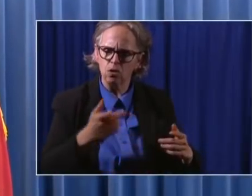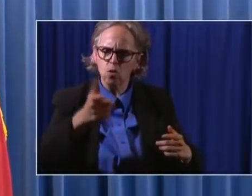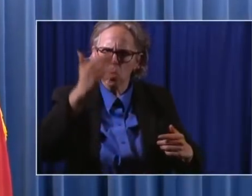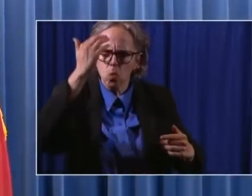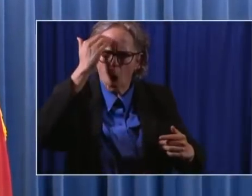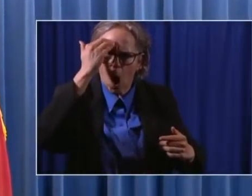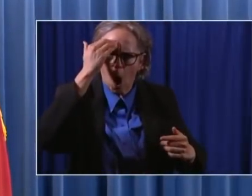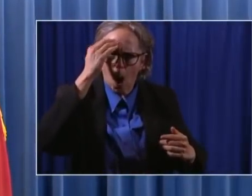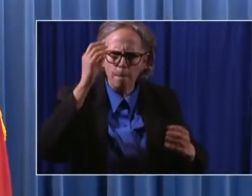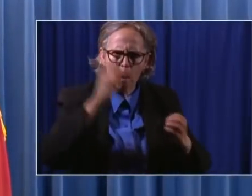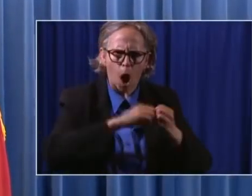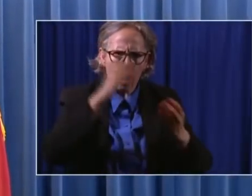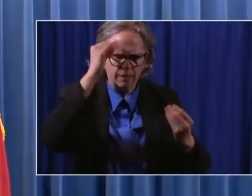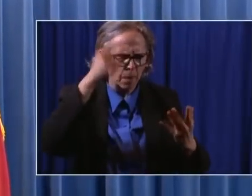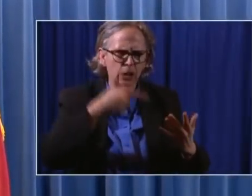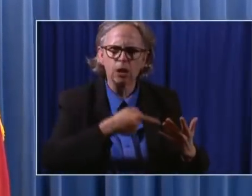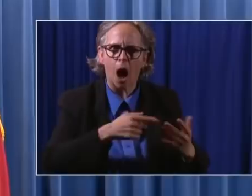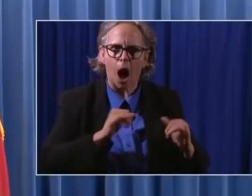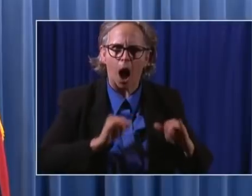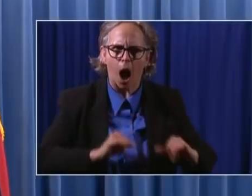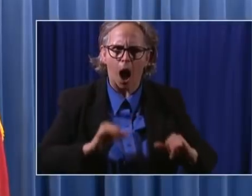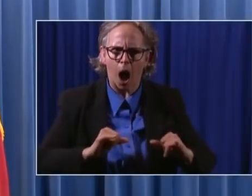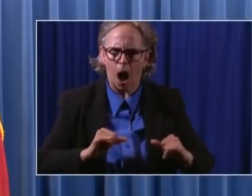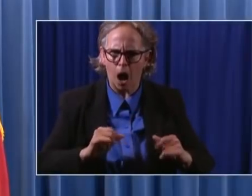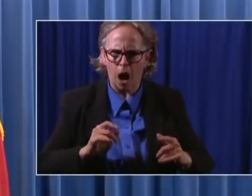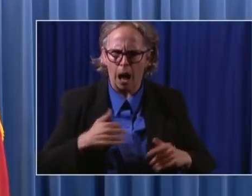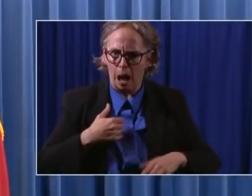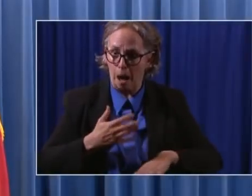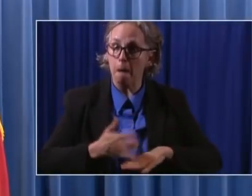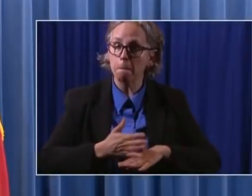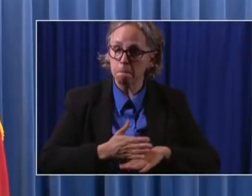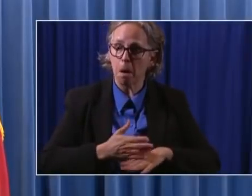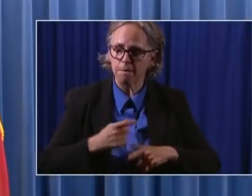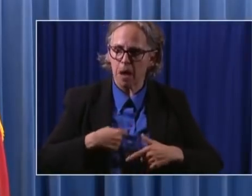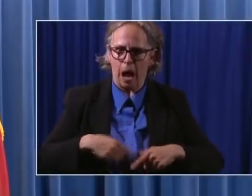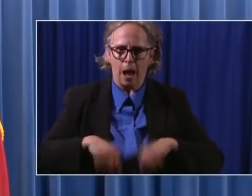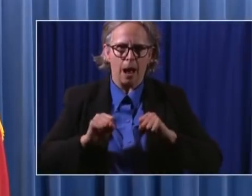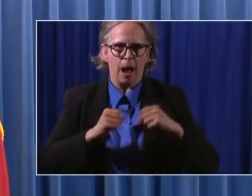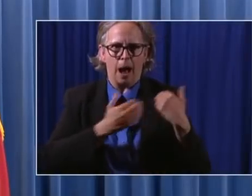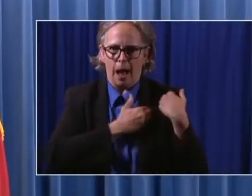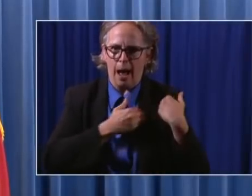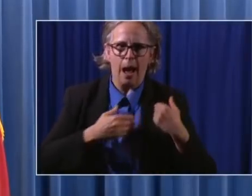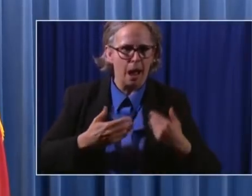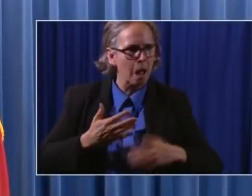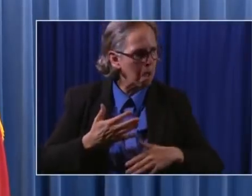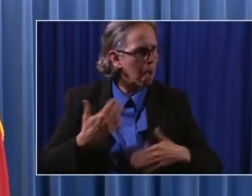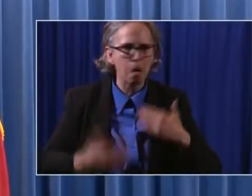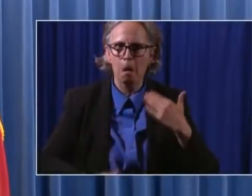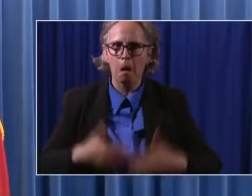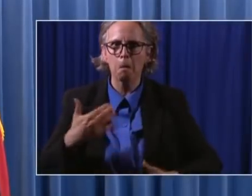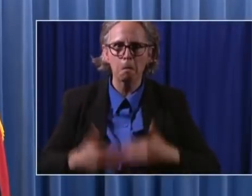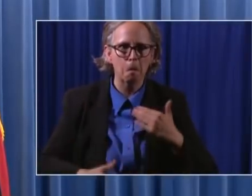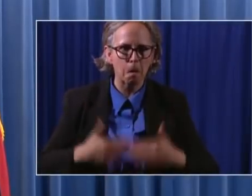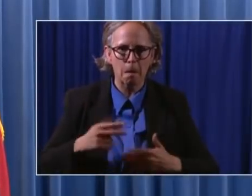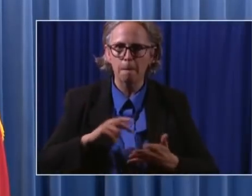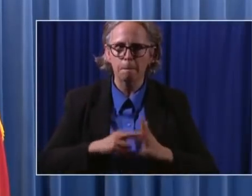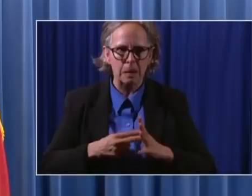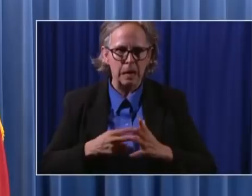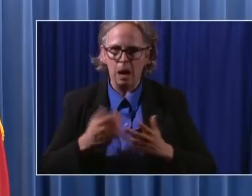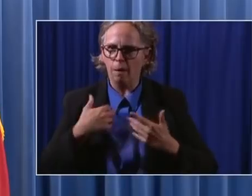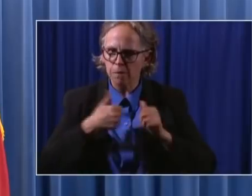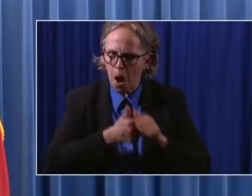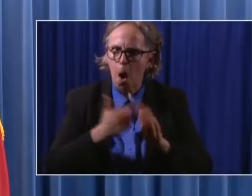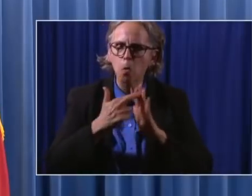is, hey, we're doing a little better. Maybe some of these things that we're doing and we're putting in place, and the mayor and the county commissioners and other people are urging us to